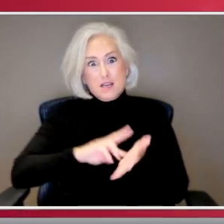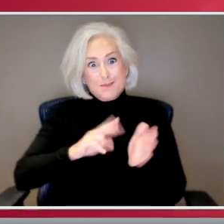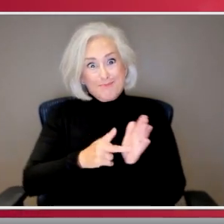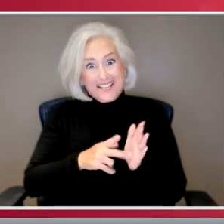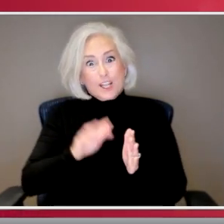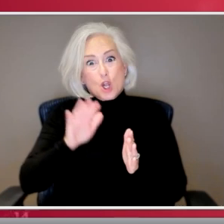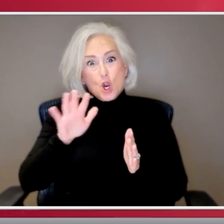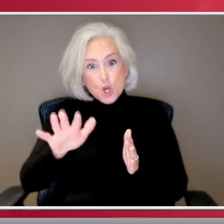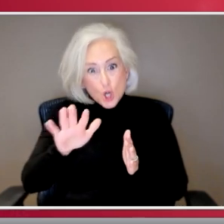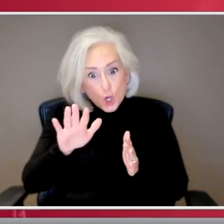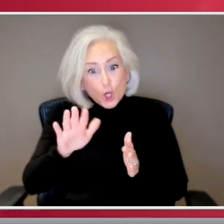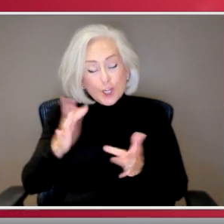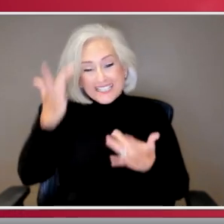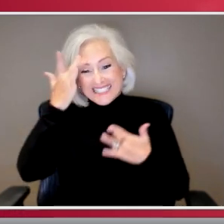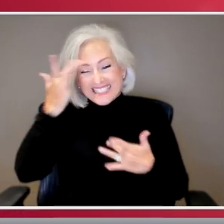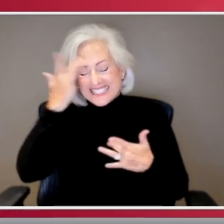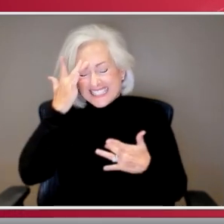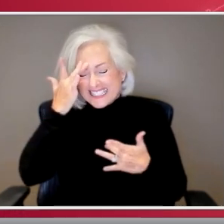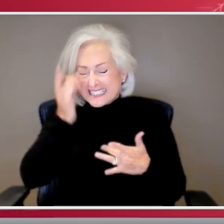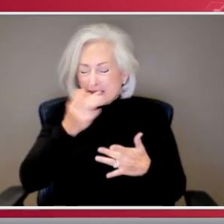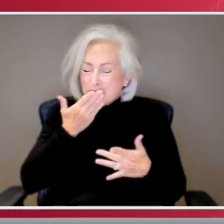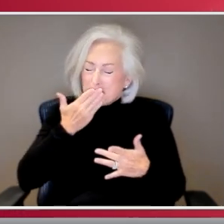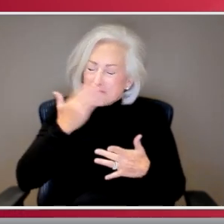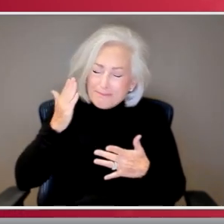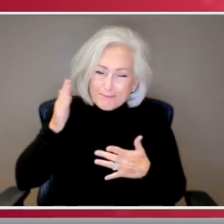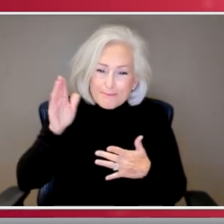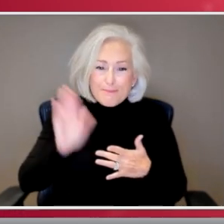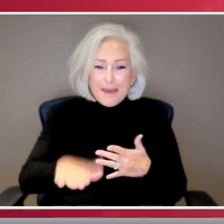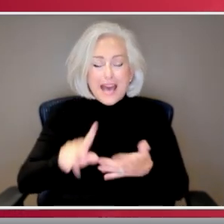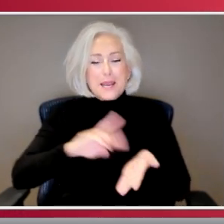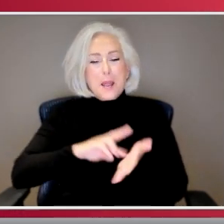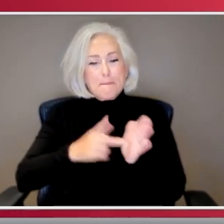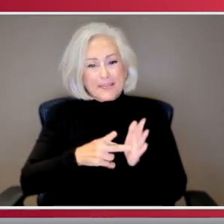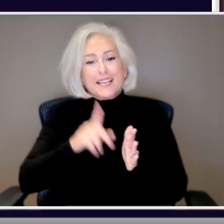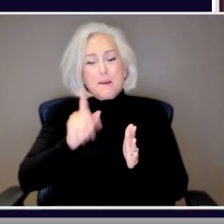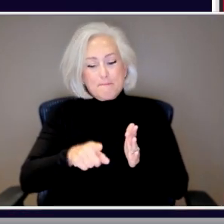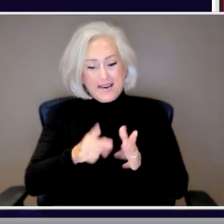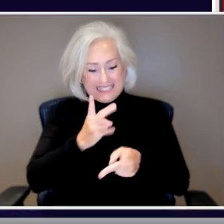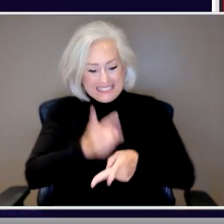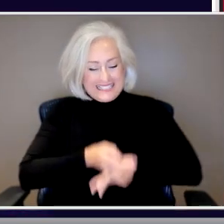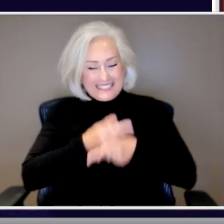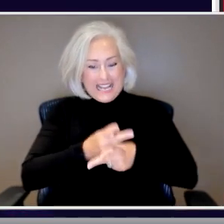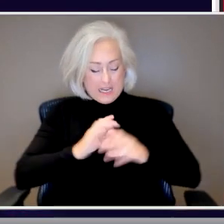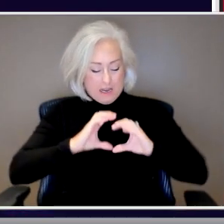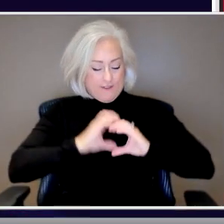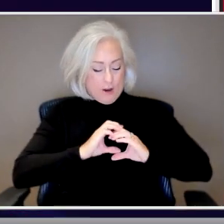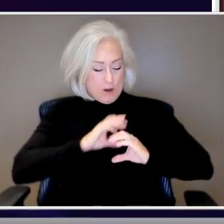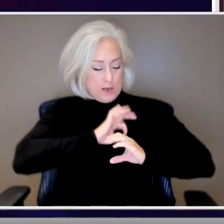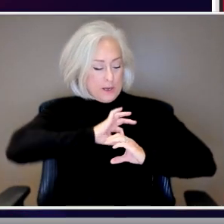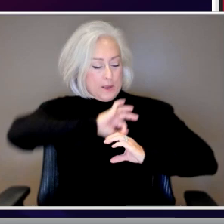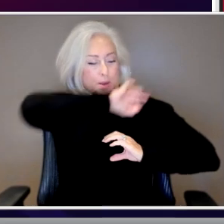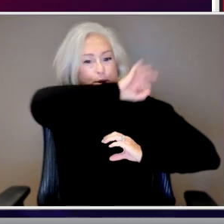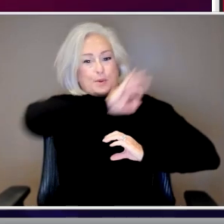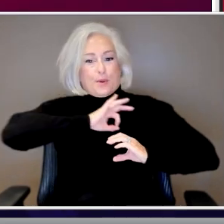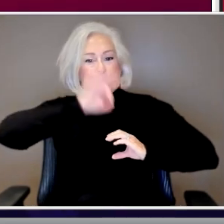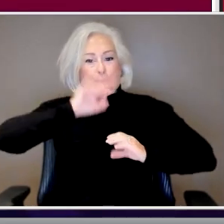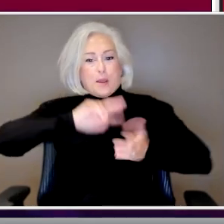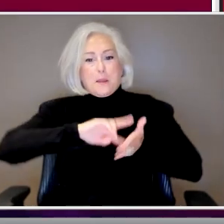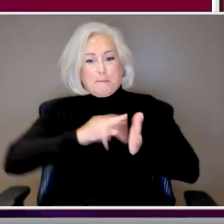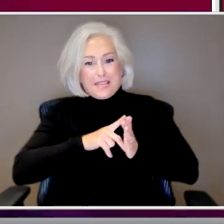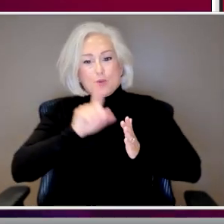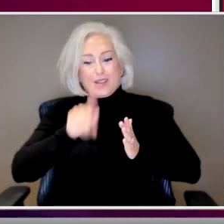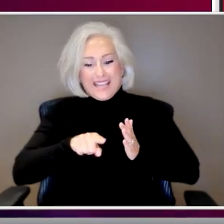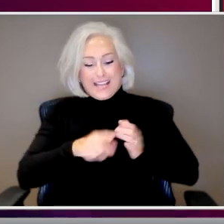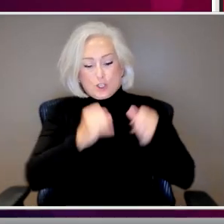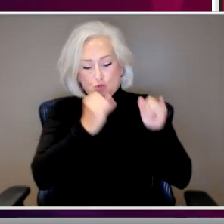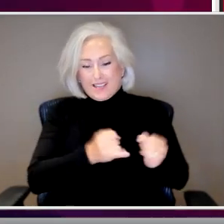branch. Wow. And in order to treat the entire innominate artery and its branches, we actually had to sew individual grafts to the subclavian artery and the right